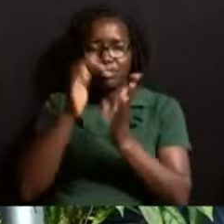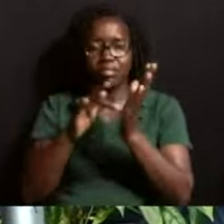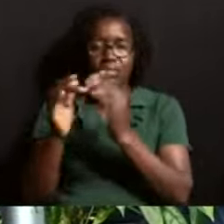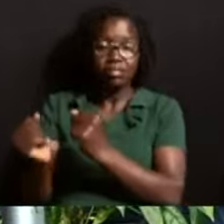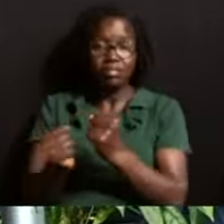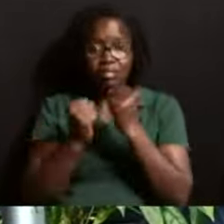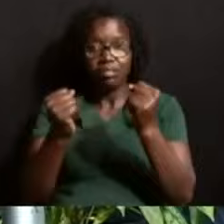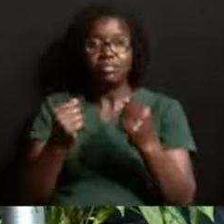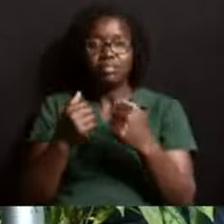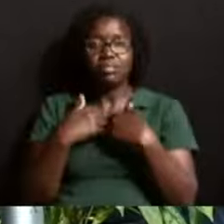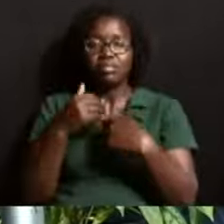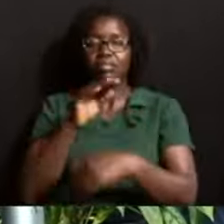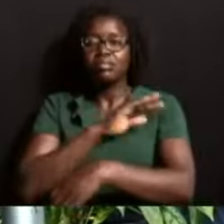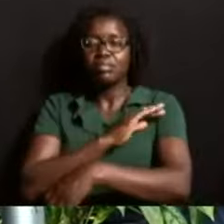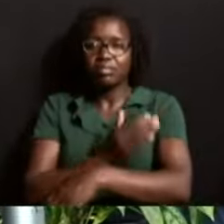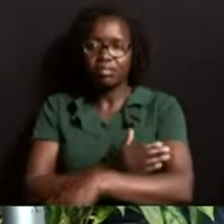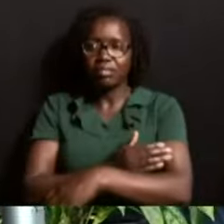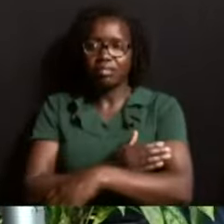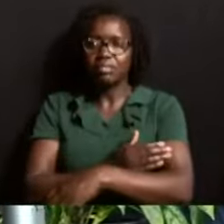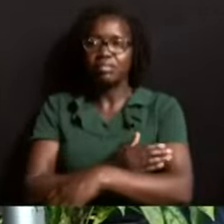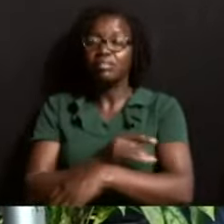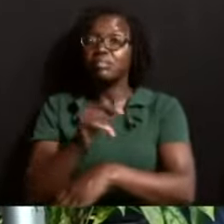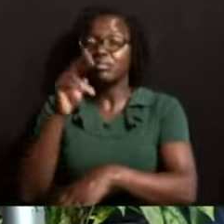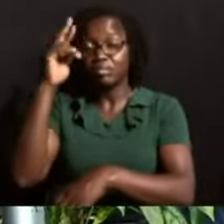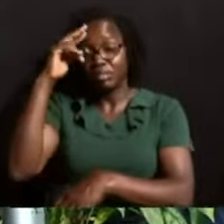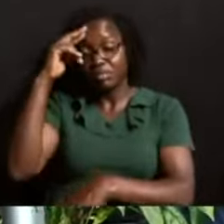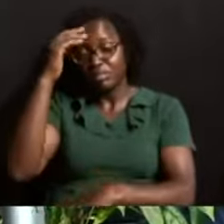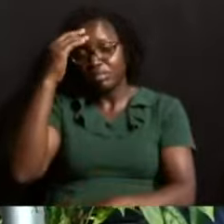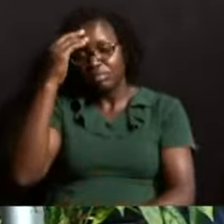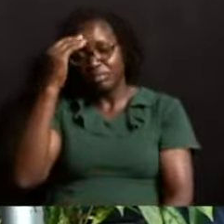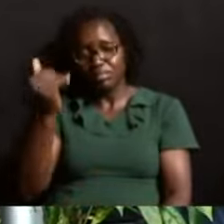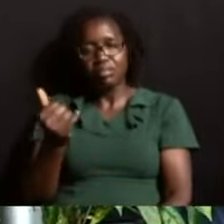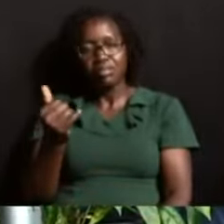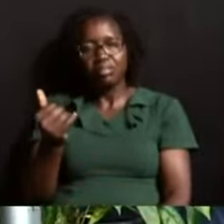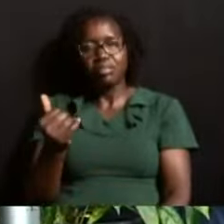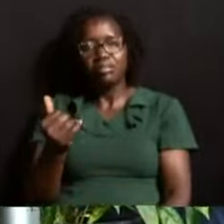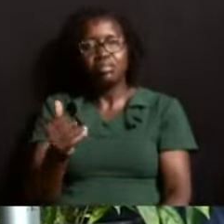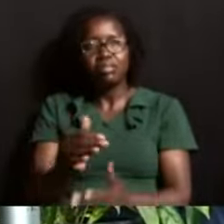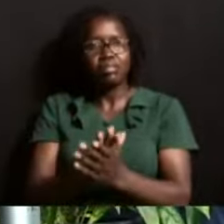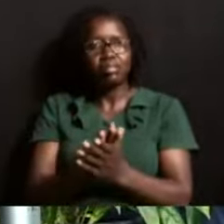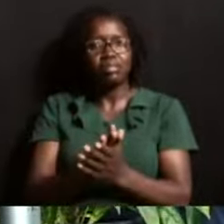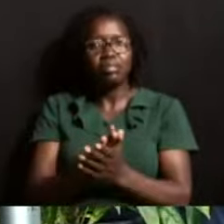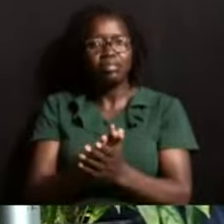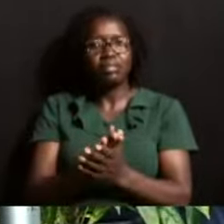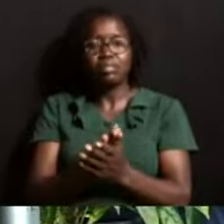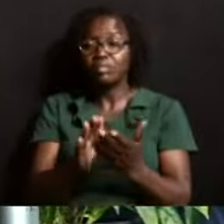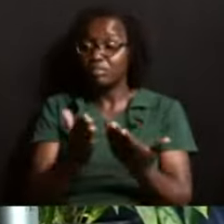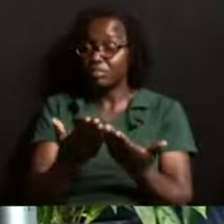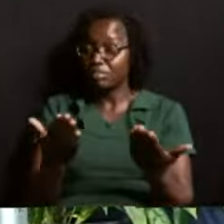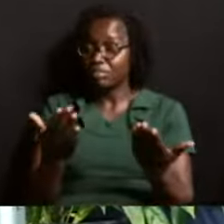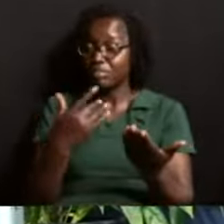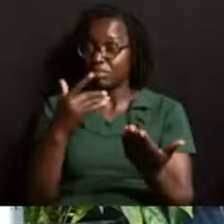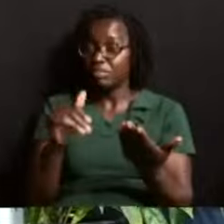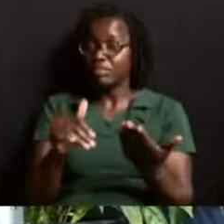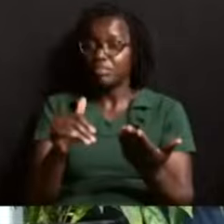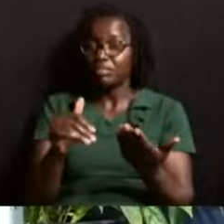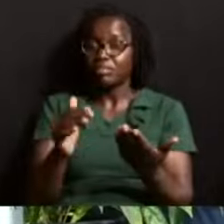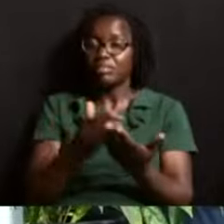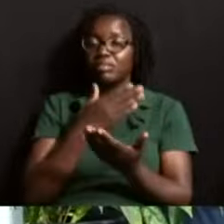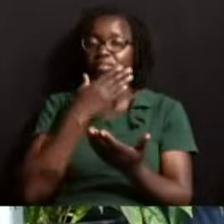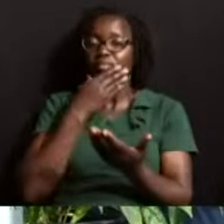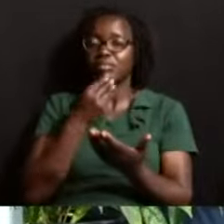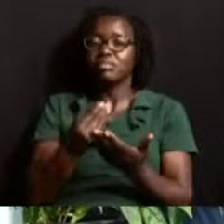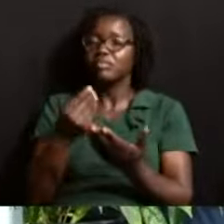He has a capacity. This is the reason why in Luke 19 verse 10 he says, the Son of Man came to seek